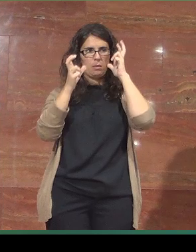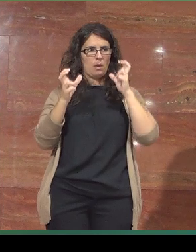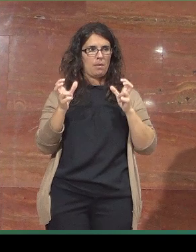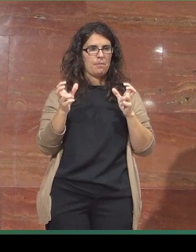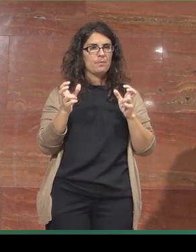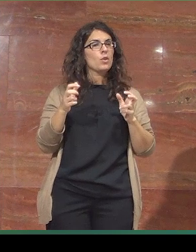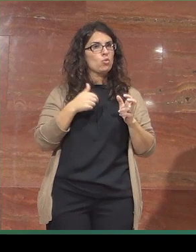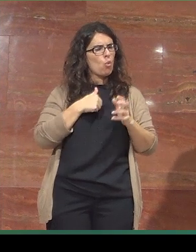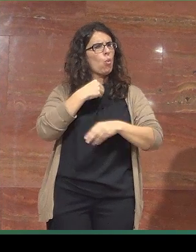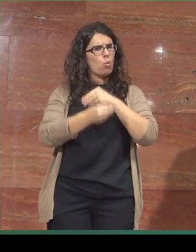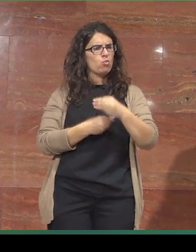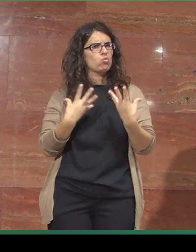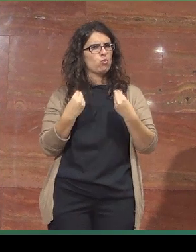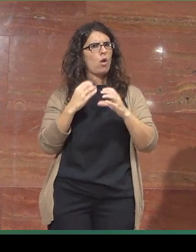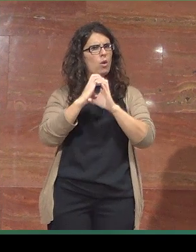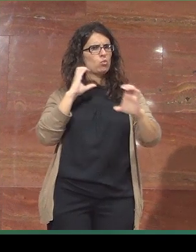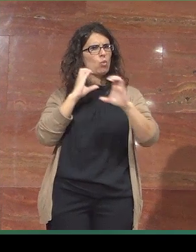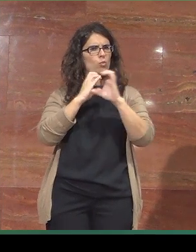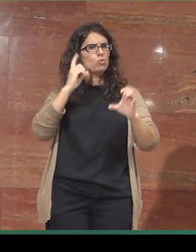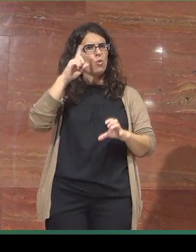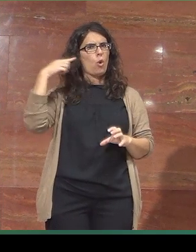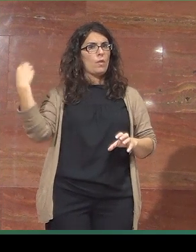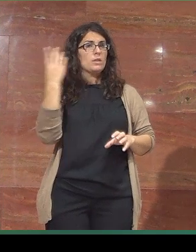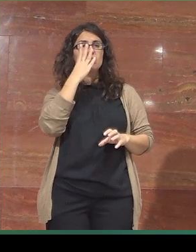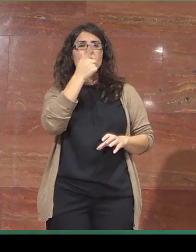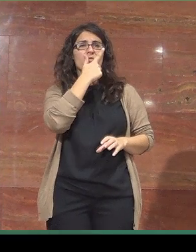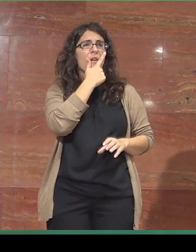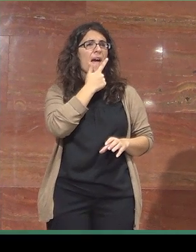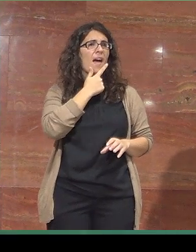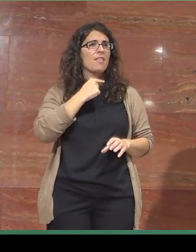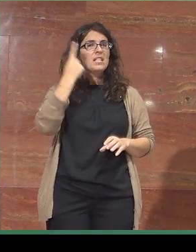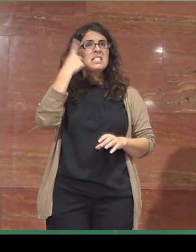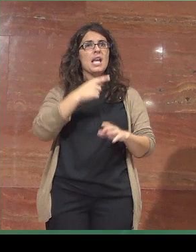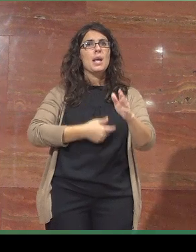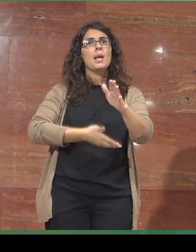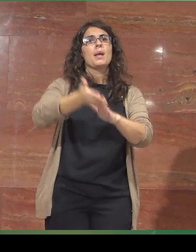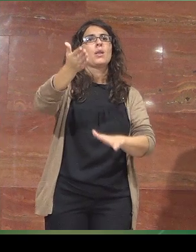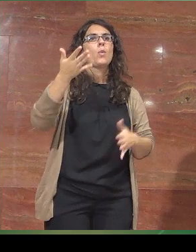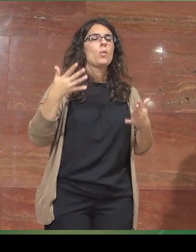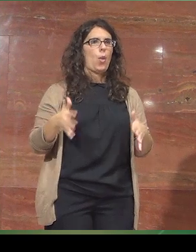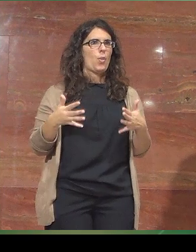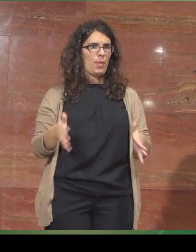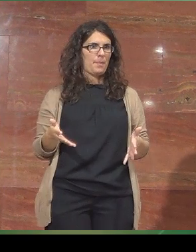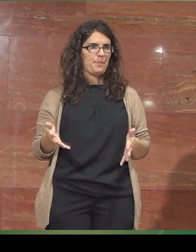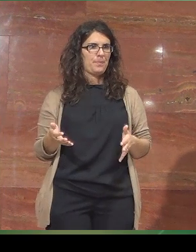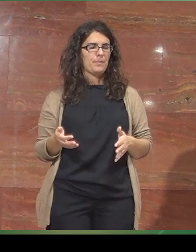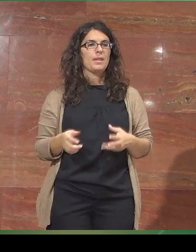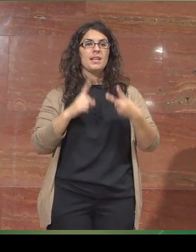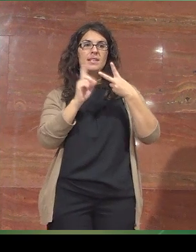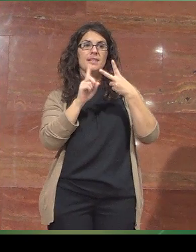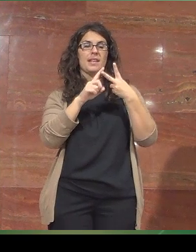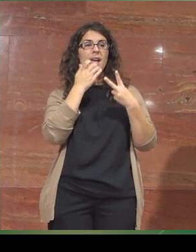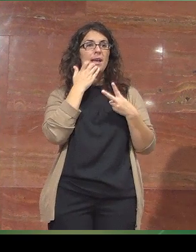know where you're going. The bottom picture there is from Sofia in Bulgaria, where they had very little money to spend